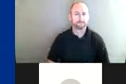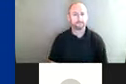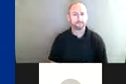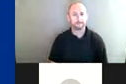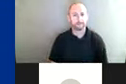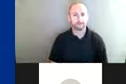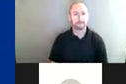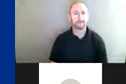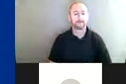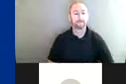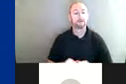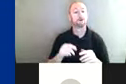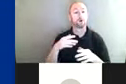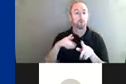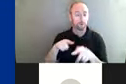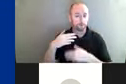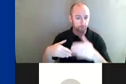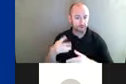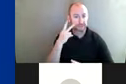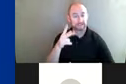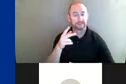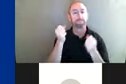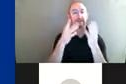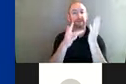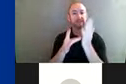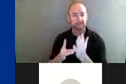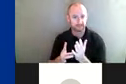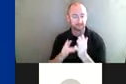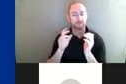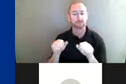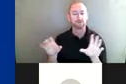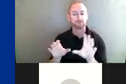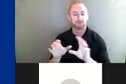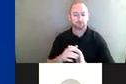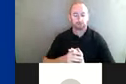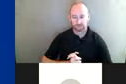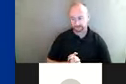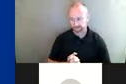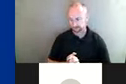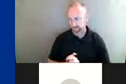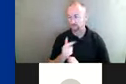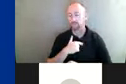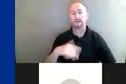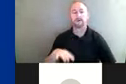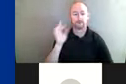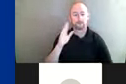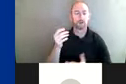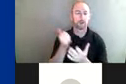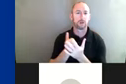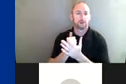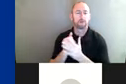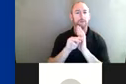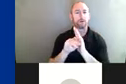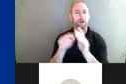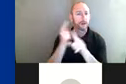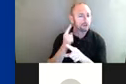And as you'll see as we go through this, there's a combination of techniques that you can do and we have found that will strengthen model accuracy